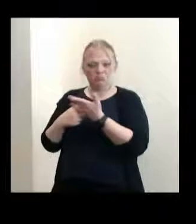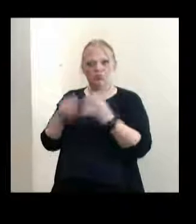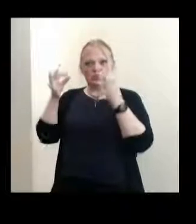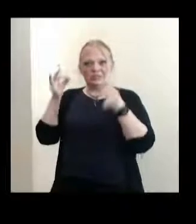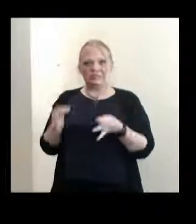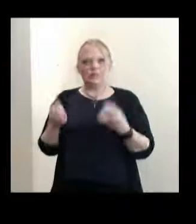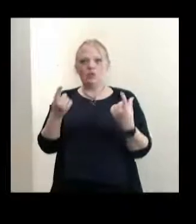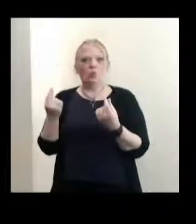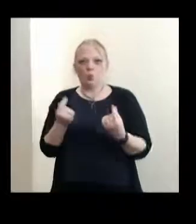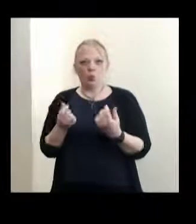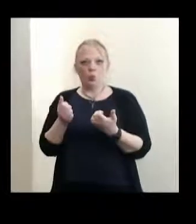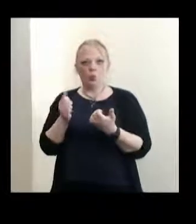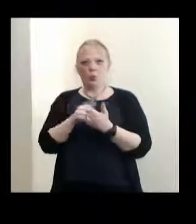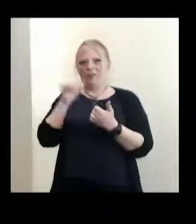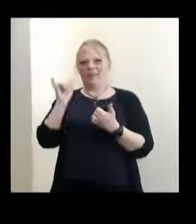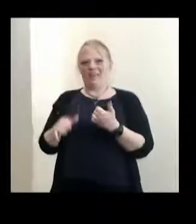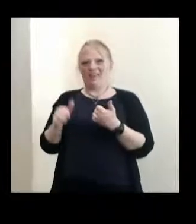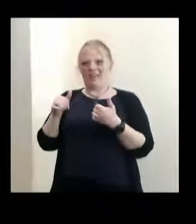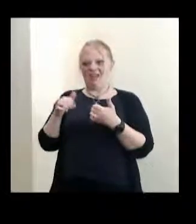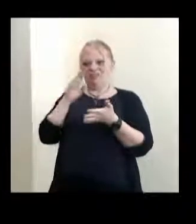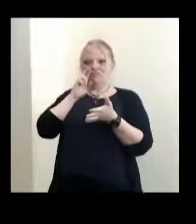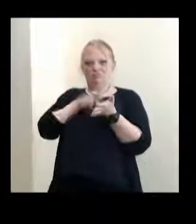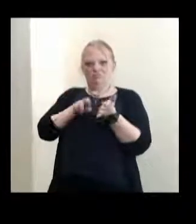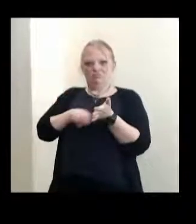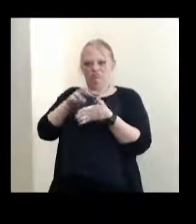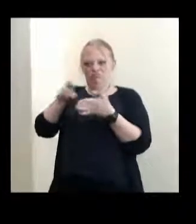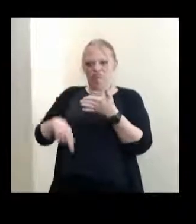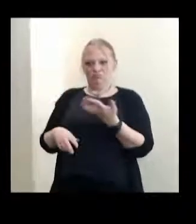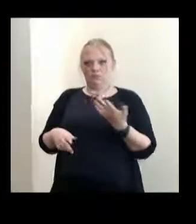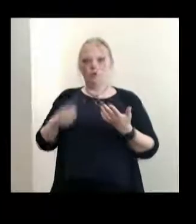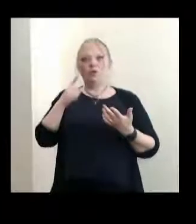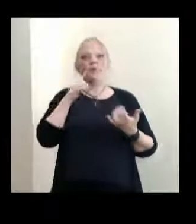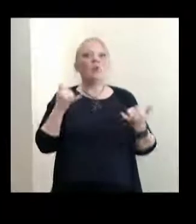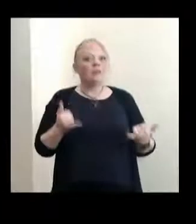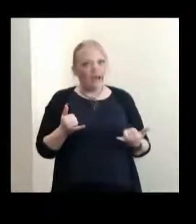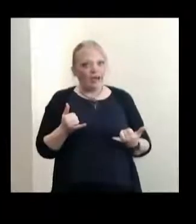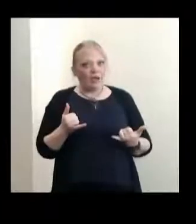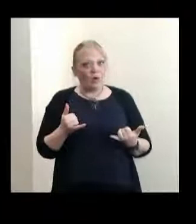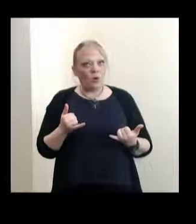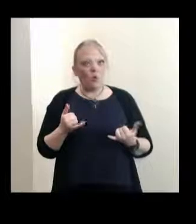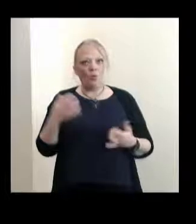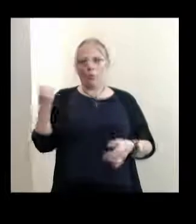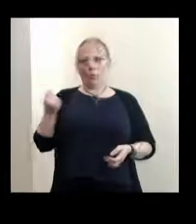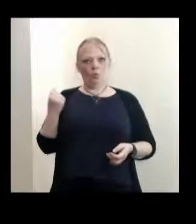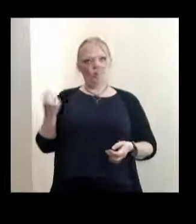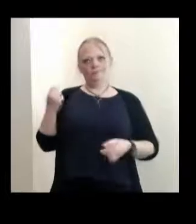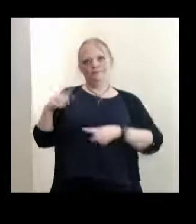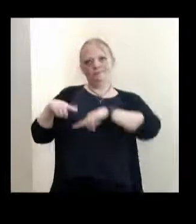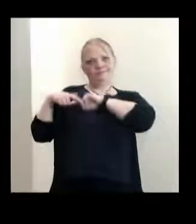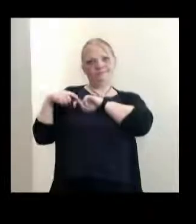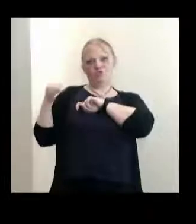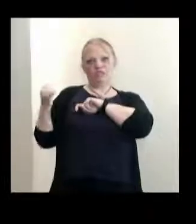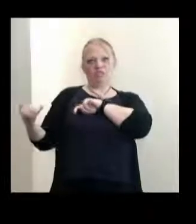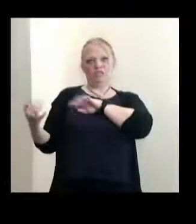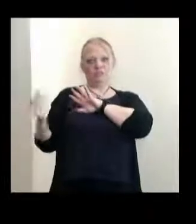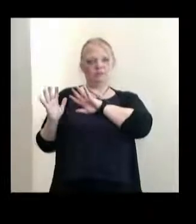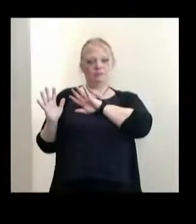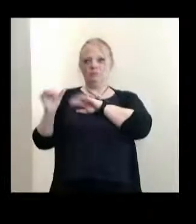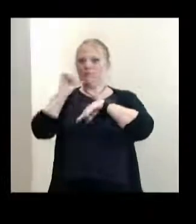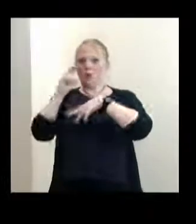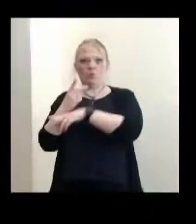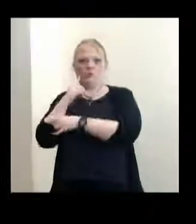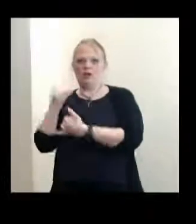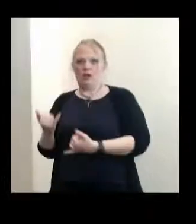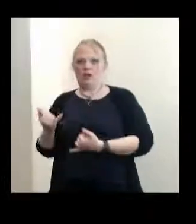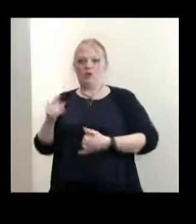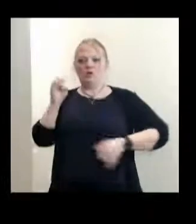what to do with this information. So in the meantime, we are all taking a pause on the Johnson & Johnson vaccine. Erie County